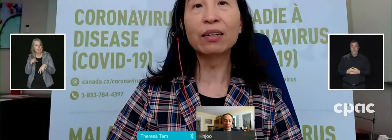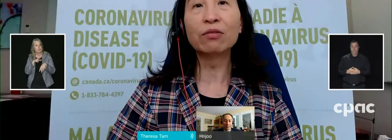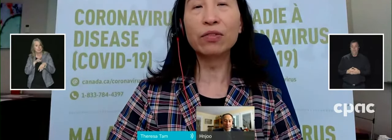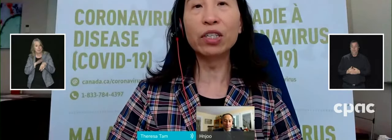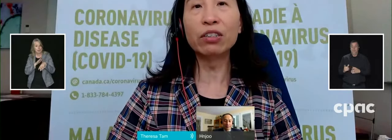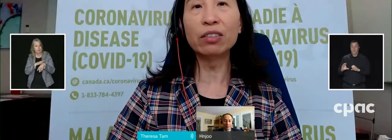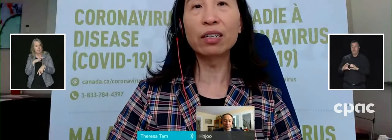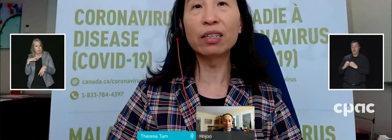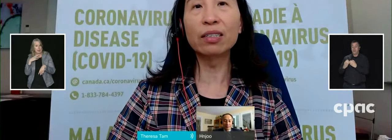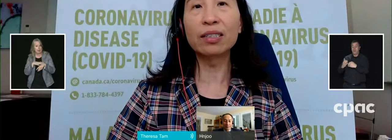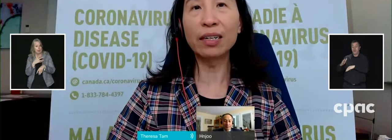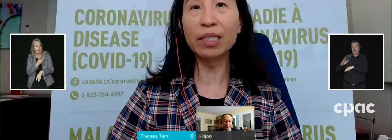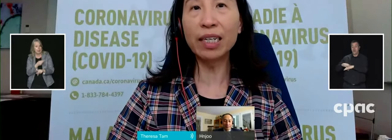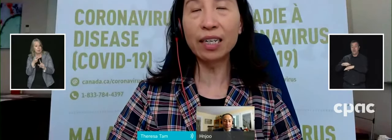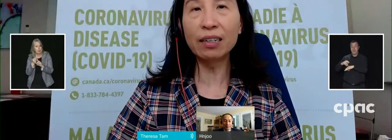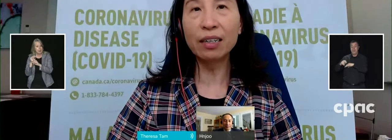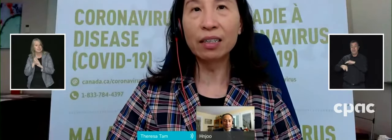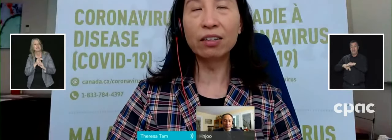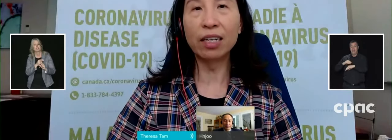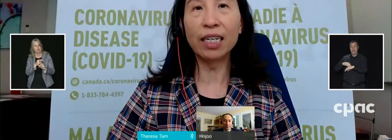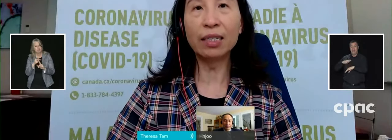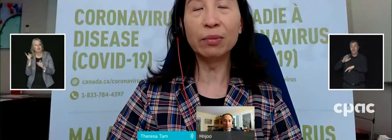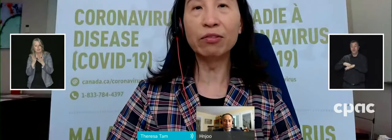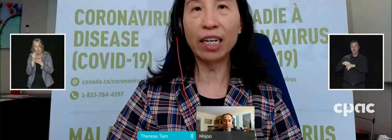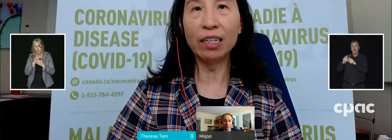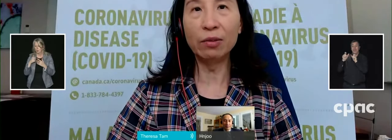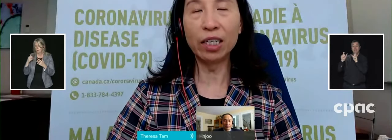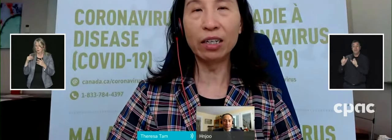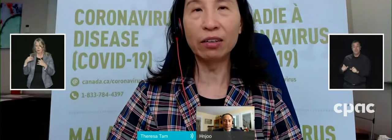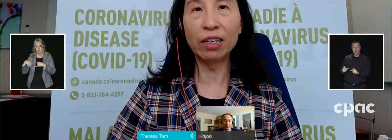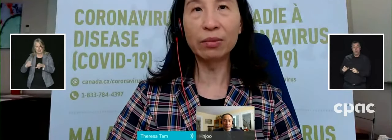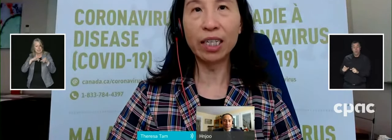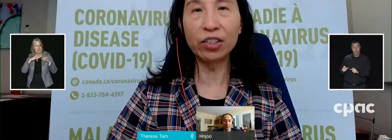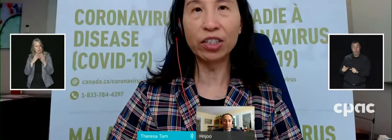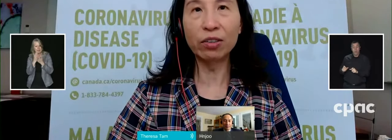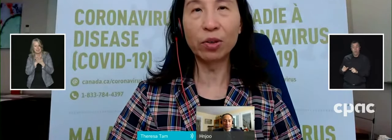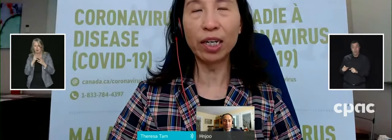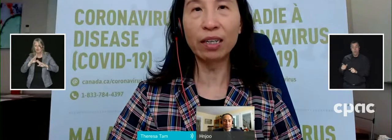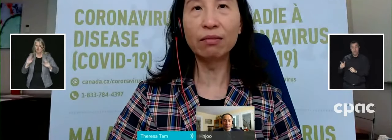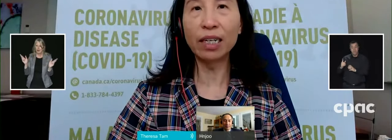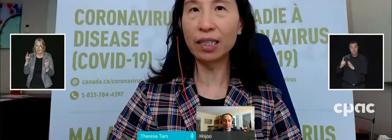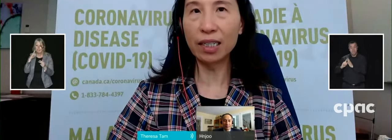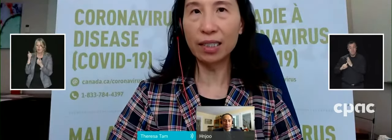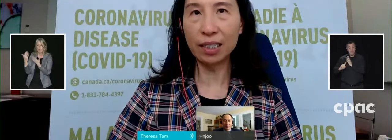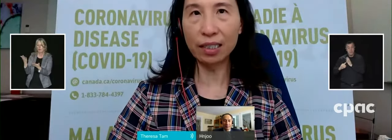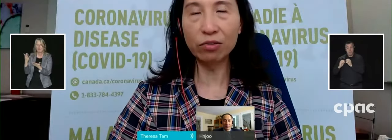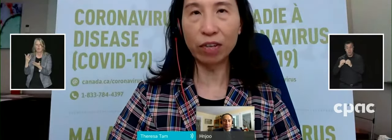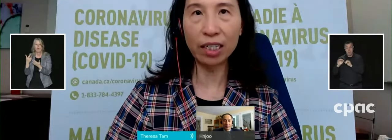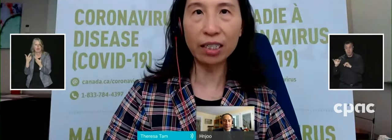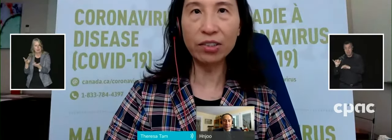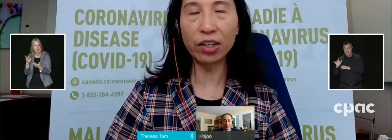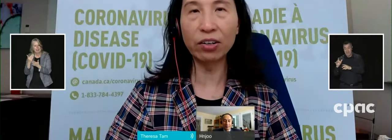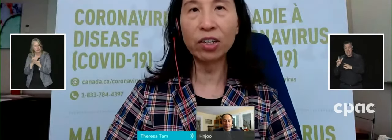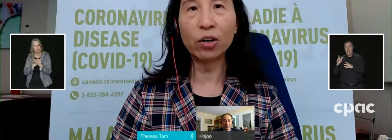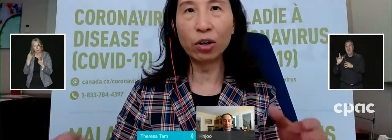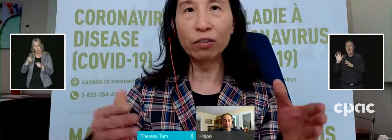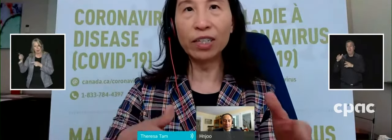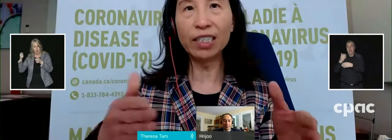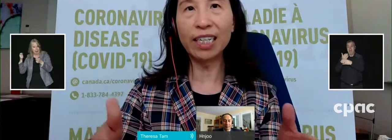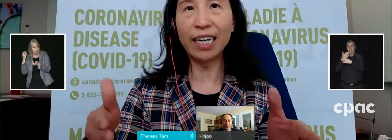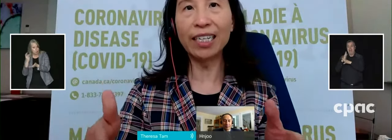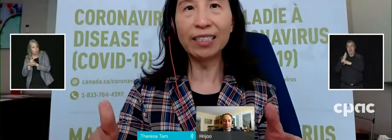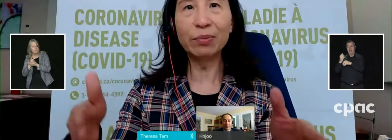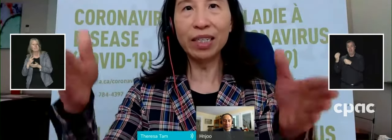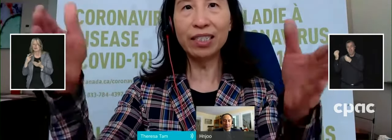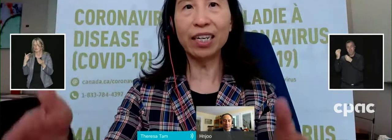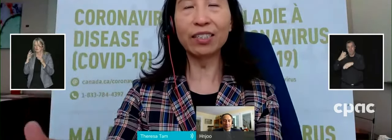has reviewed the same data so that they can be ready with a recommendation when the regulator is ready. So all of